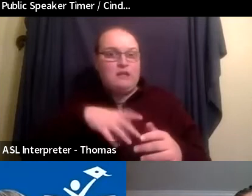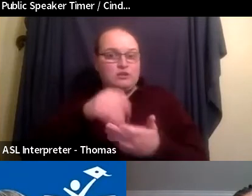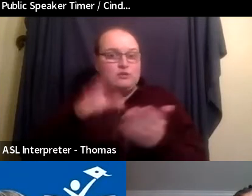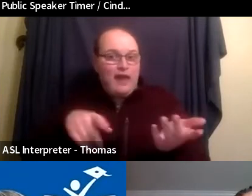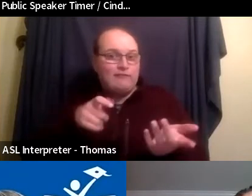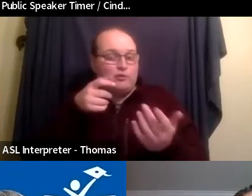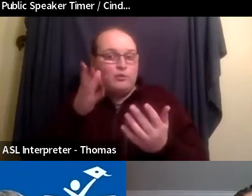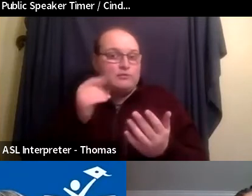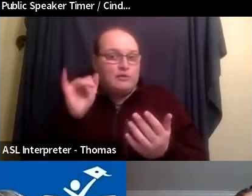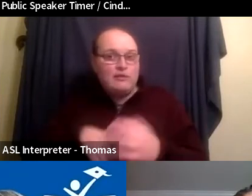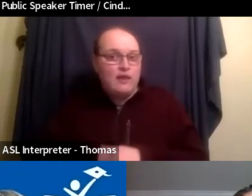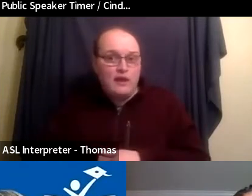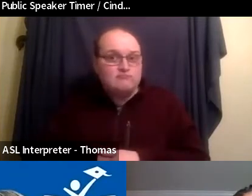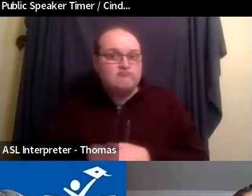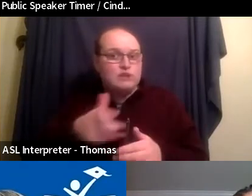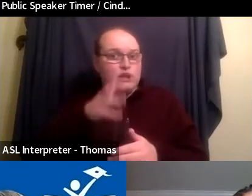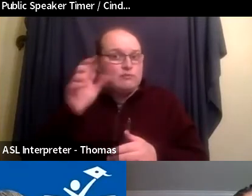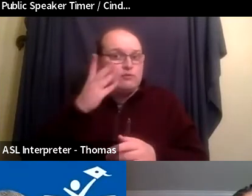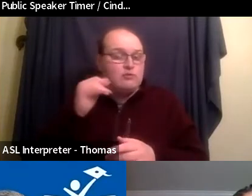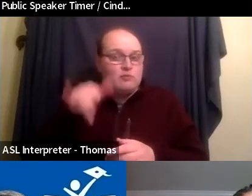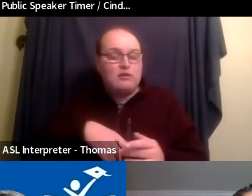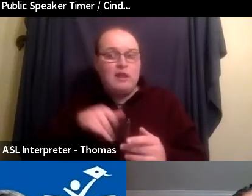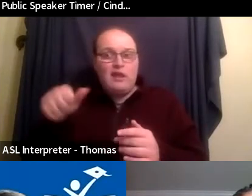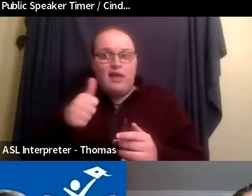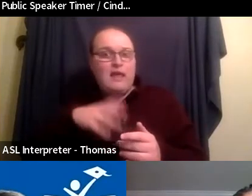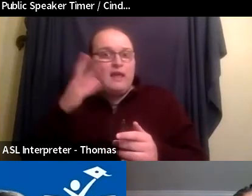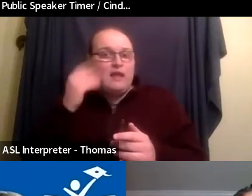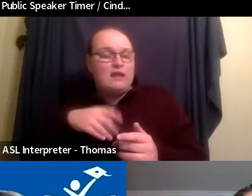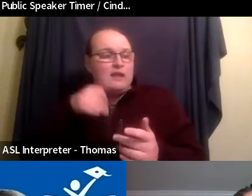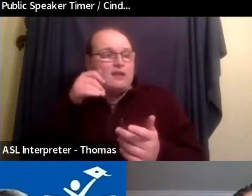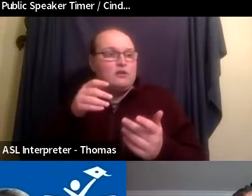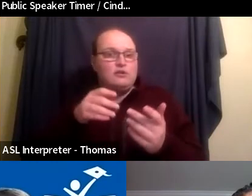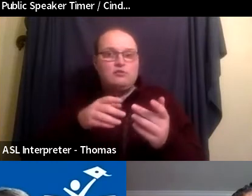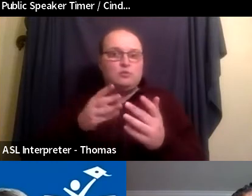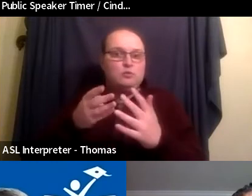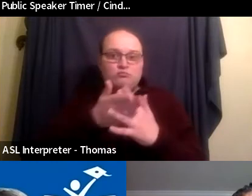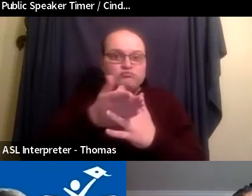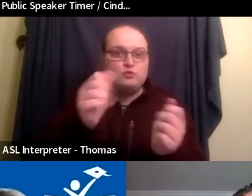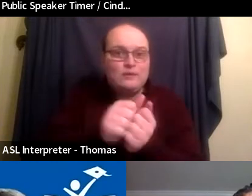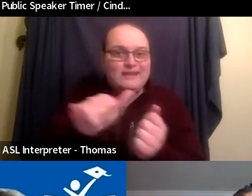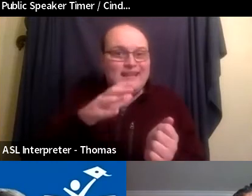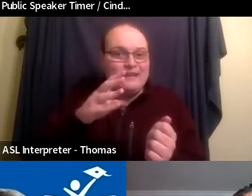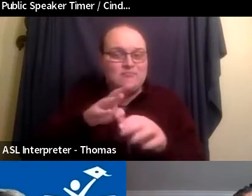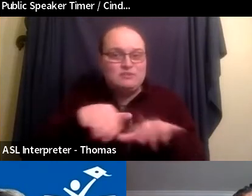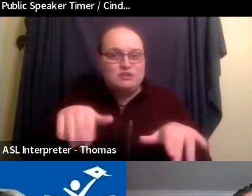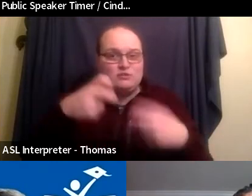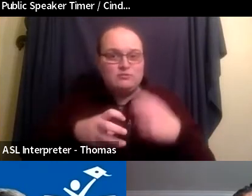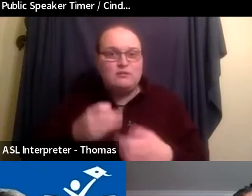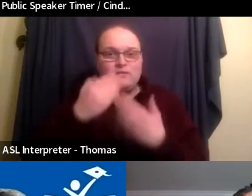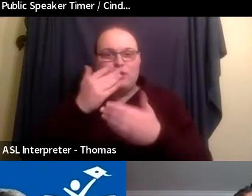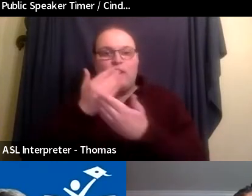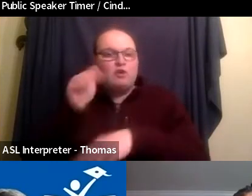what parents have to go through. If any of the board members have to go through with their kids. Thank you and have a good evening.